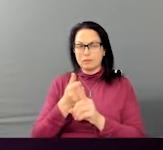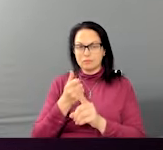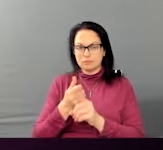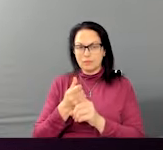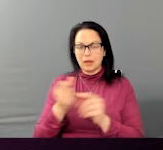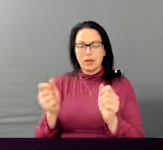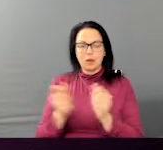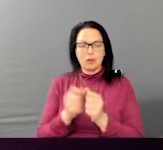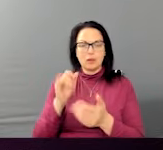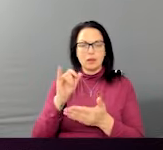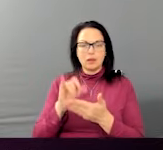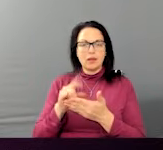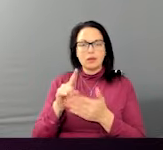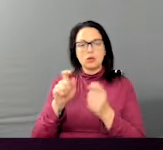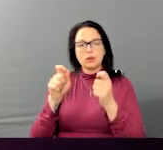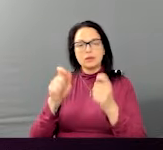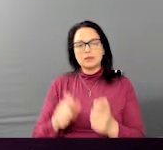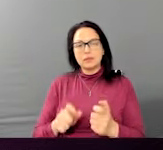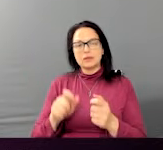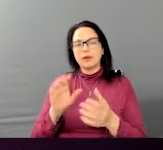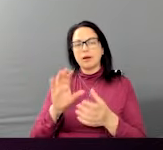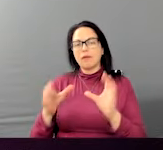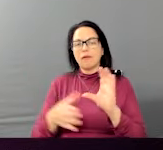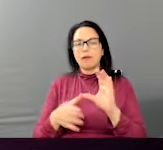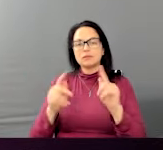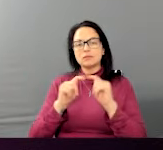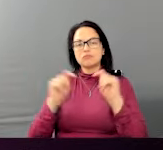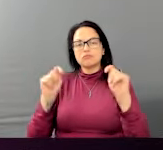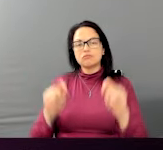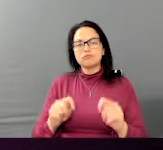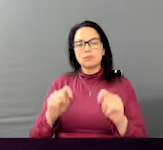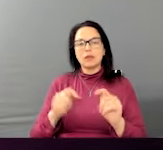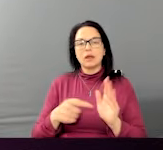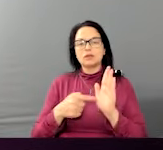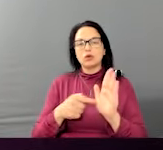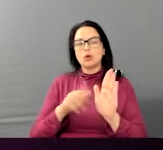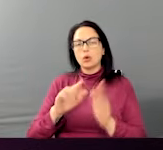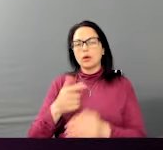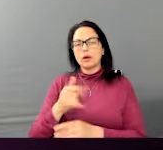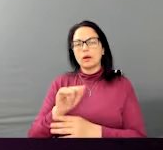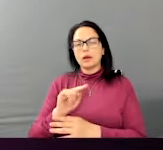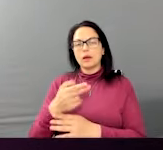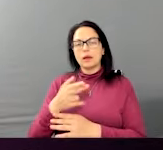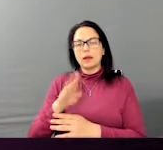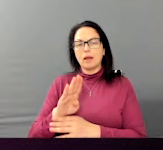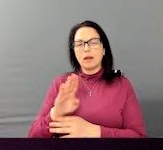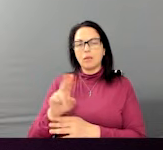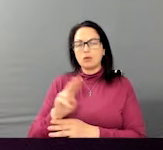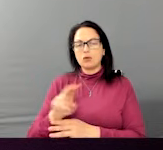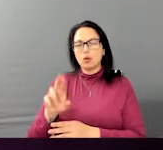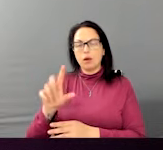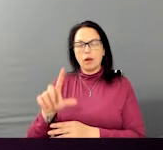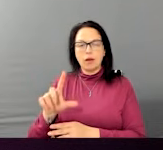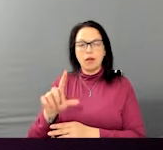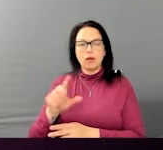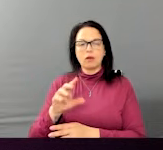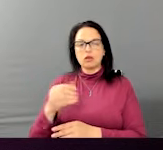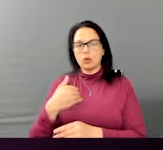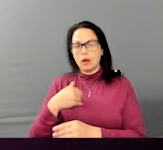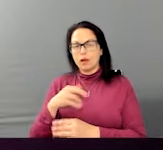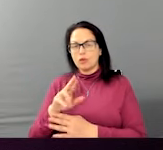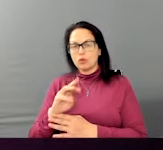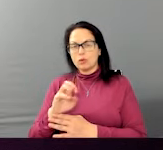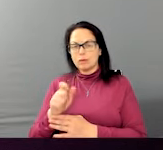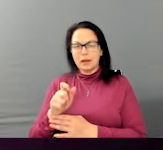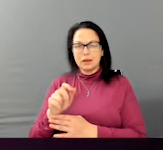can specify a custom template and point to your GitHub URL or to a tarball or whatever. You have a Remix init script that